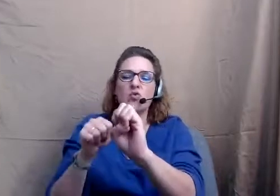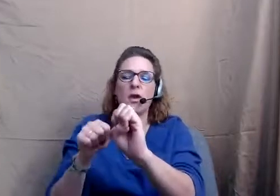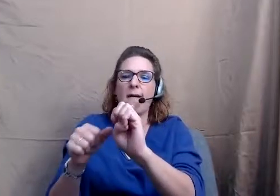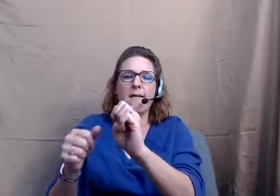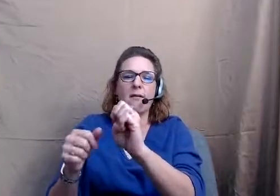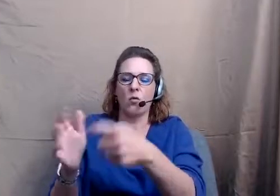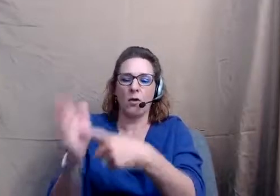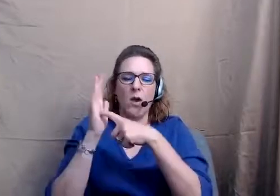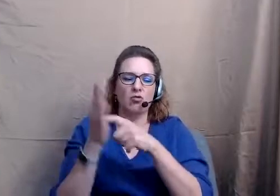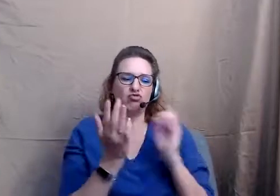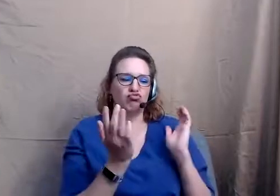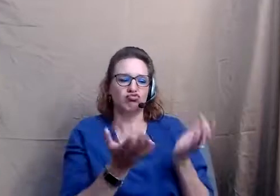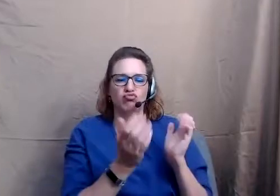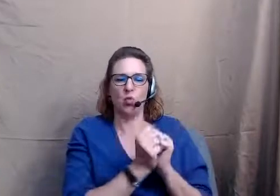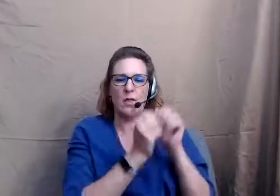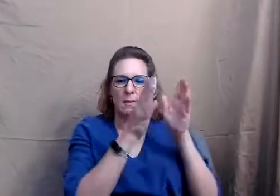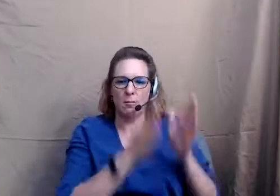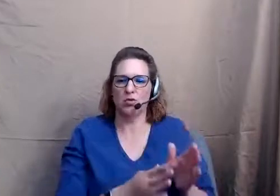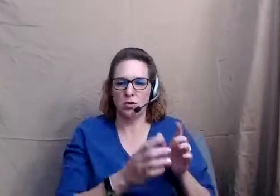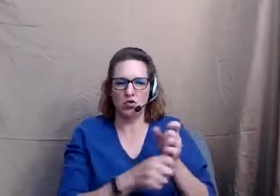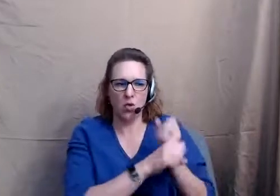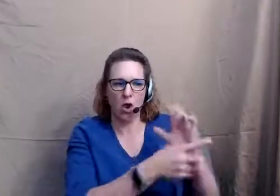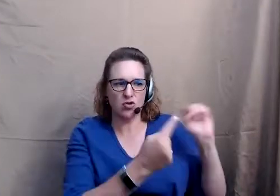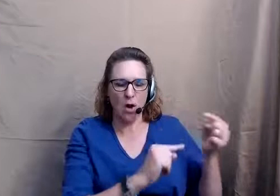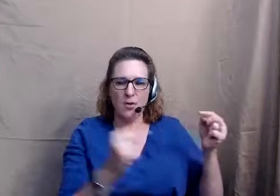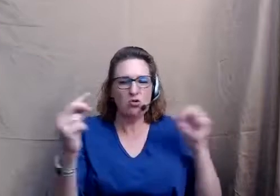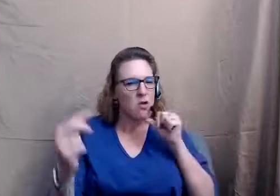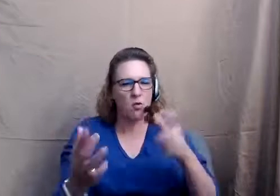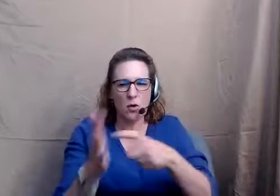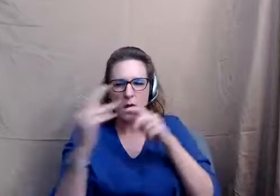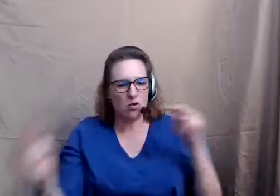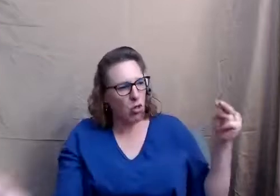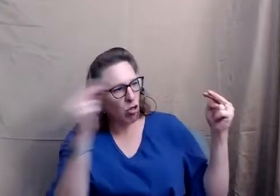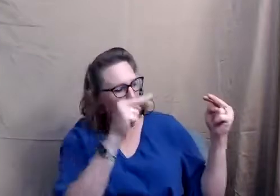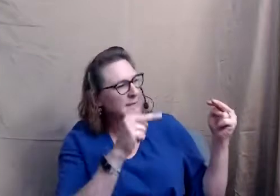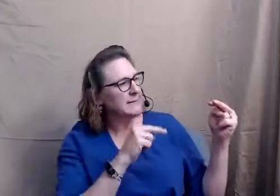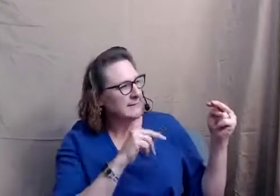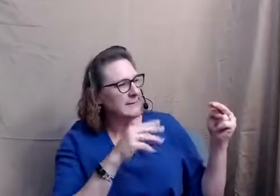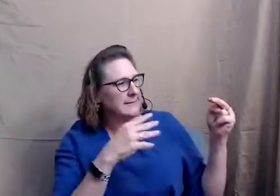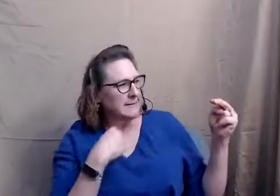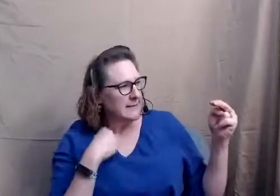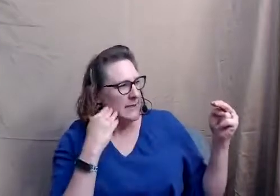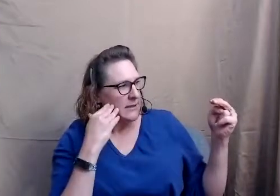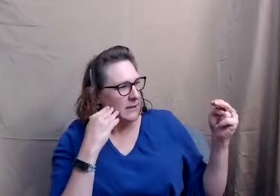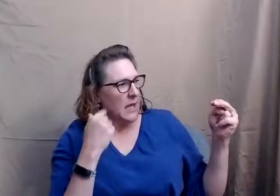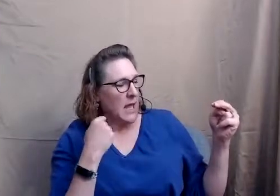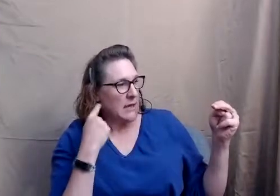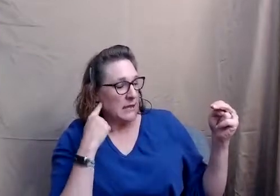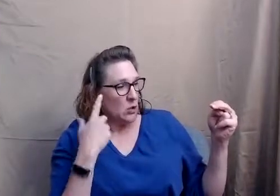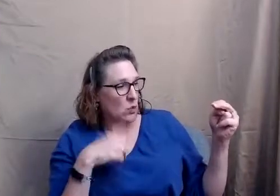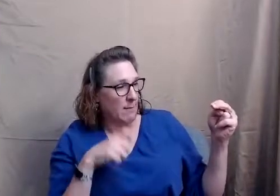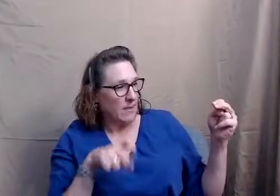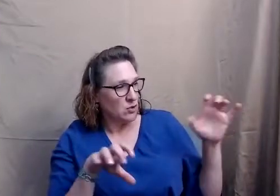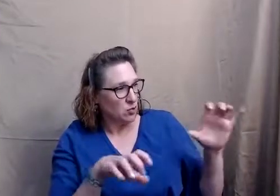you've harmed, look them in the face, acknowledge what you've done, and hear what you need to do to make amends. You just